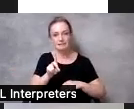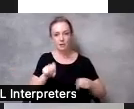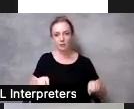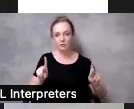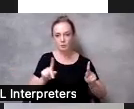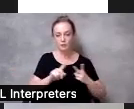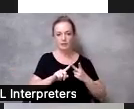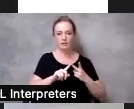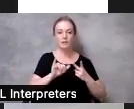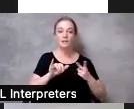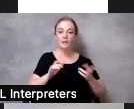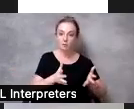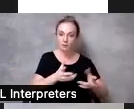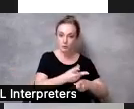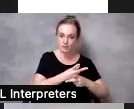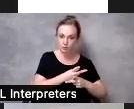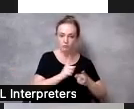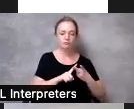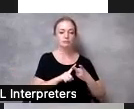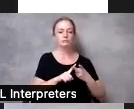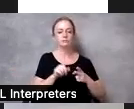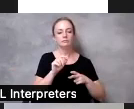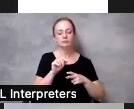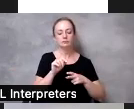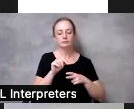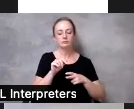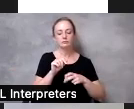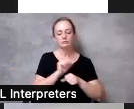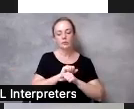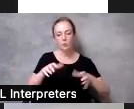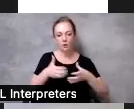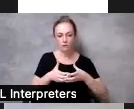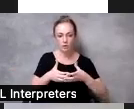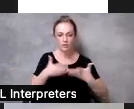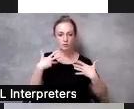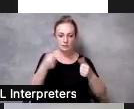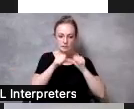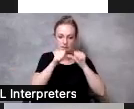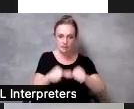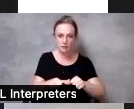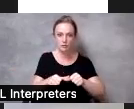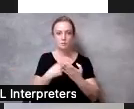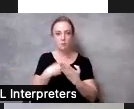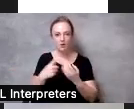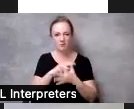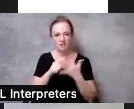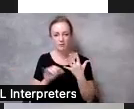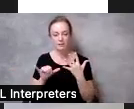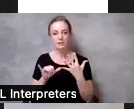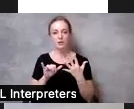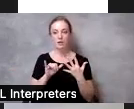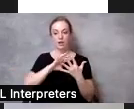promotes retention, workforce resilience initiatives, and so forth. And so all of these strategies